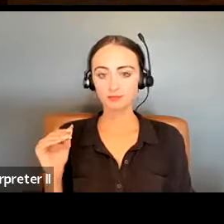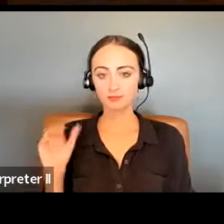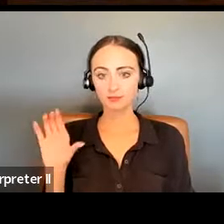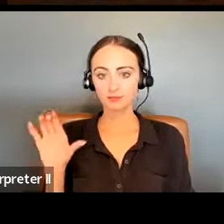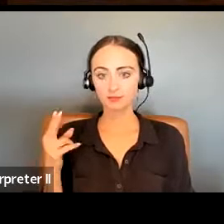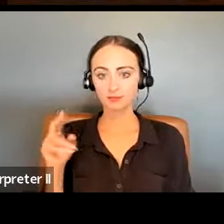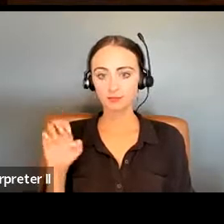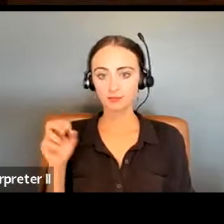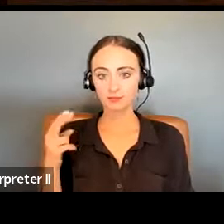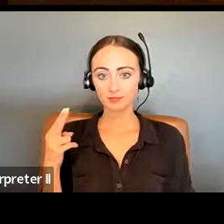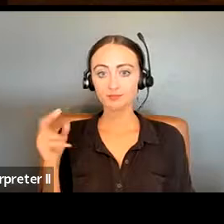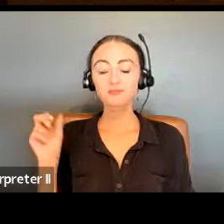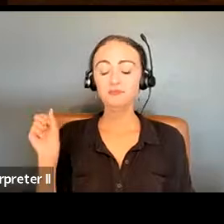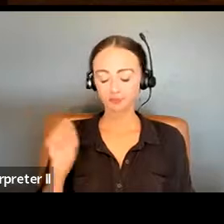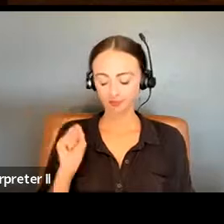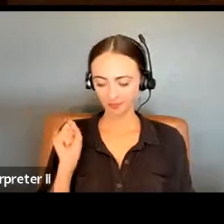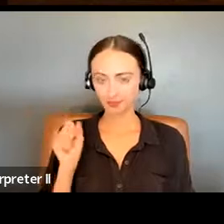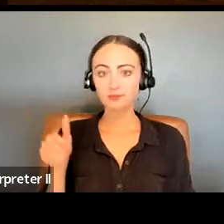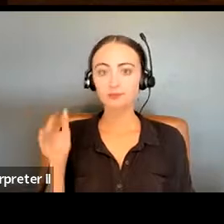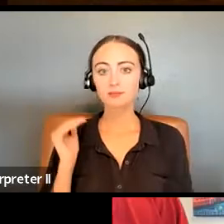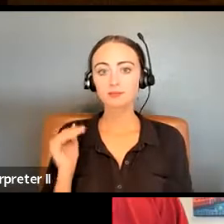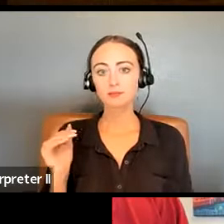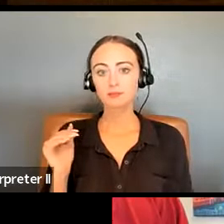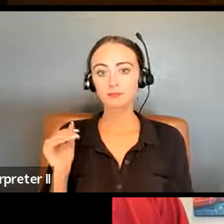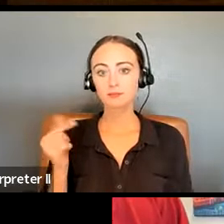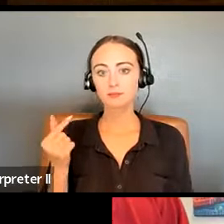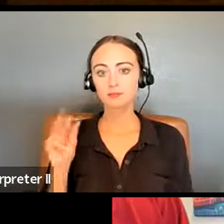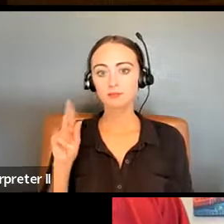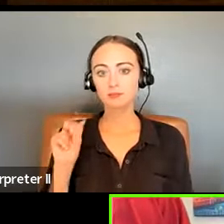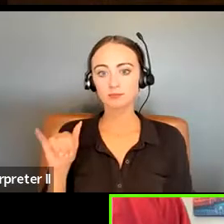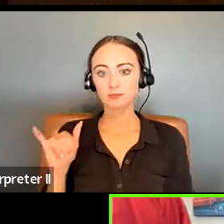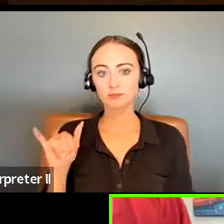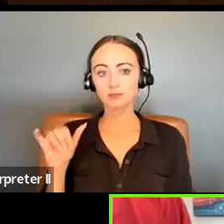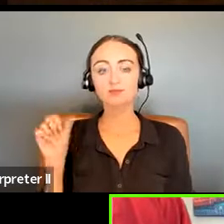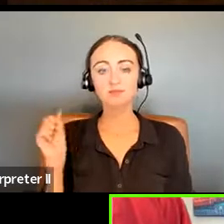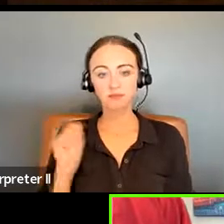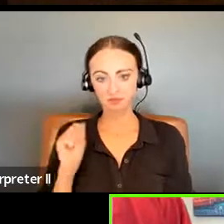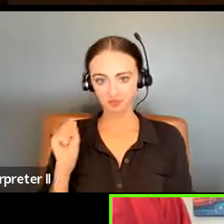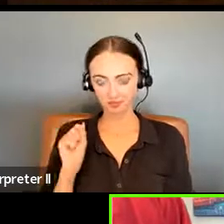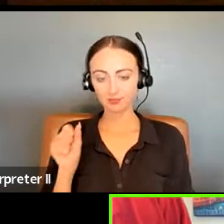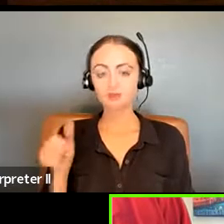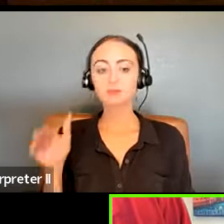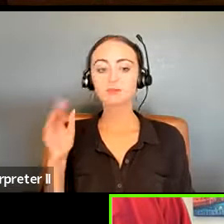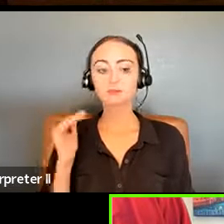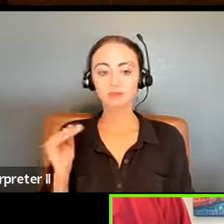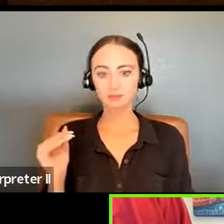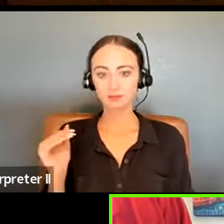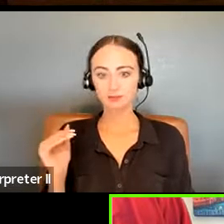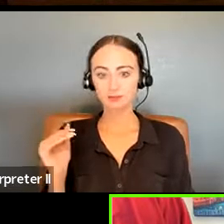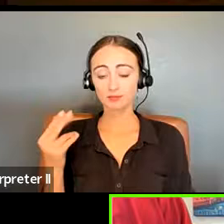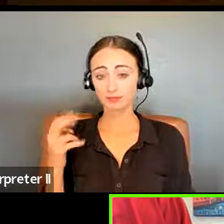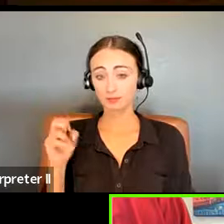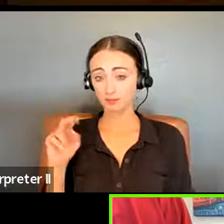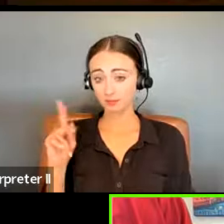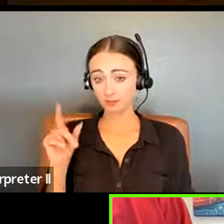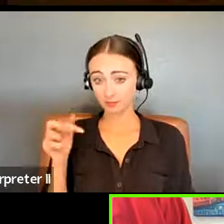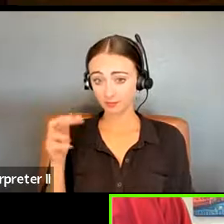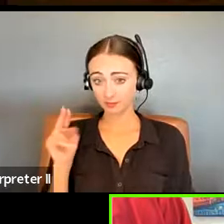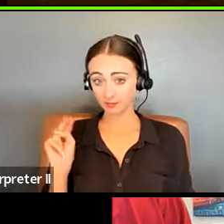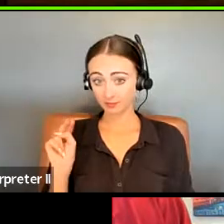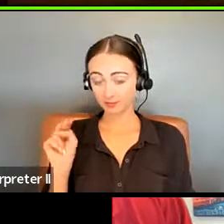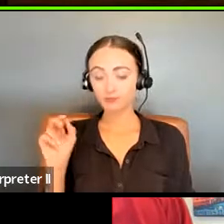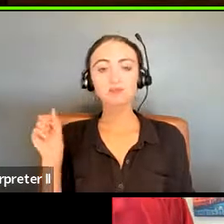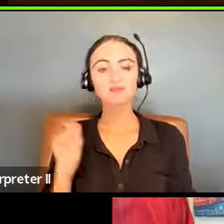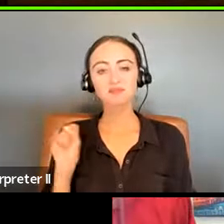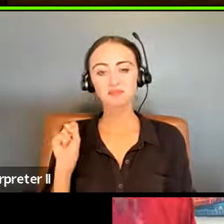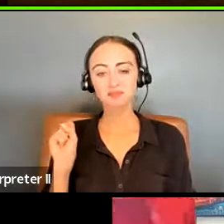Che. Yes. Member Che votes yes. Councilmember Gray. Yes. Member Gray votes yes. Councilmember Henderson.